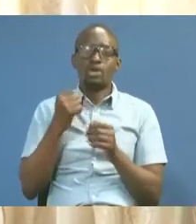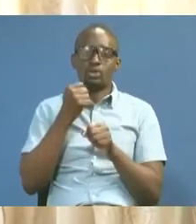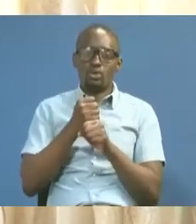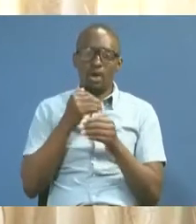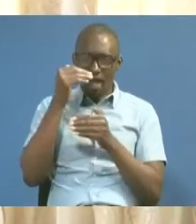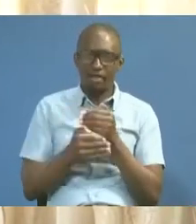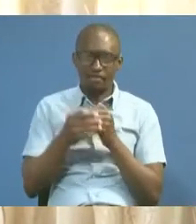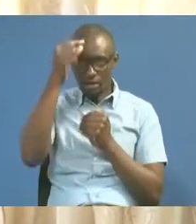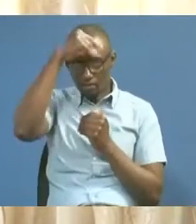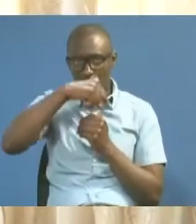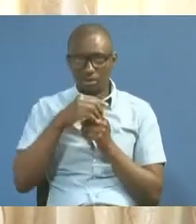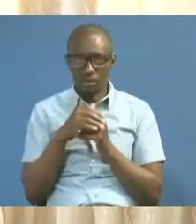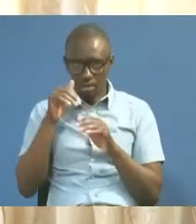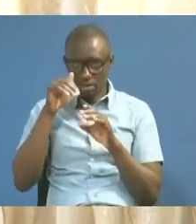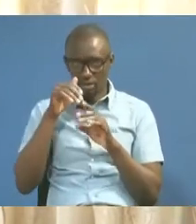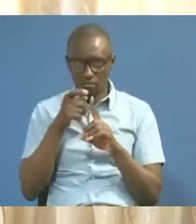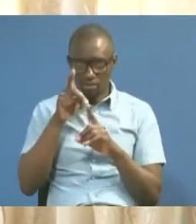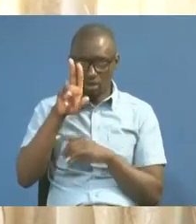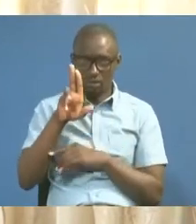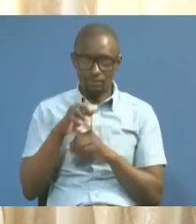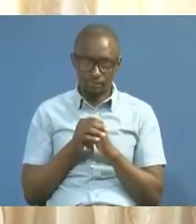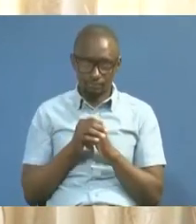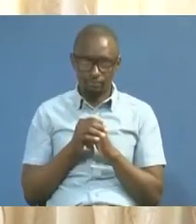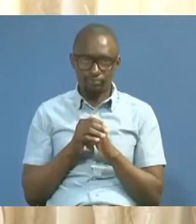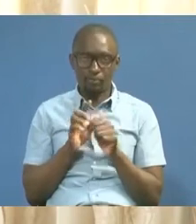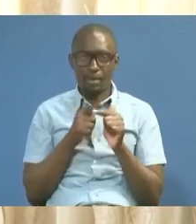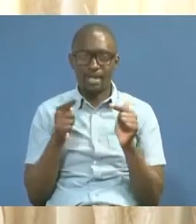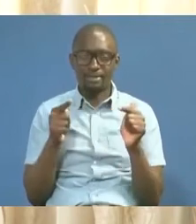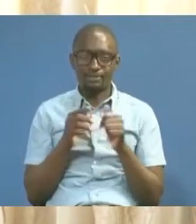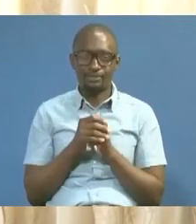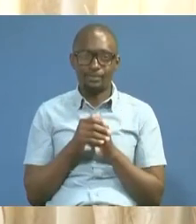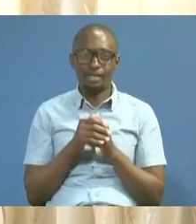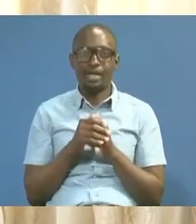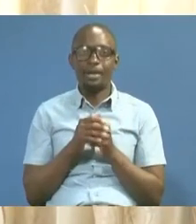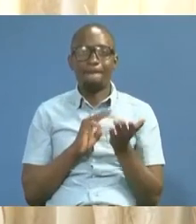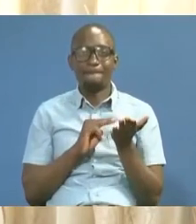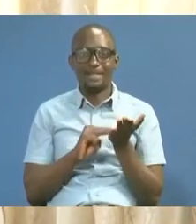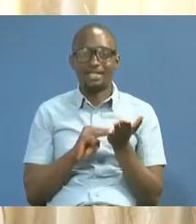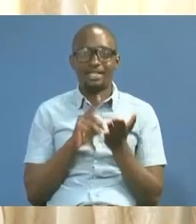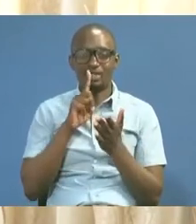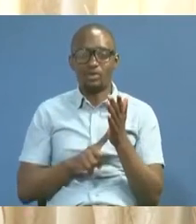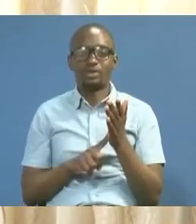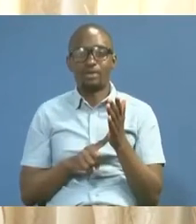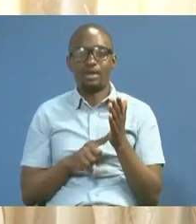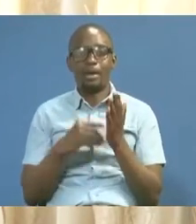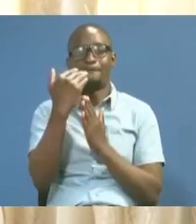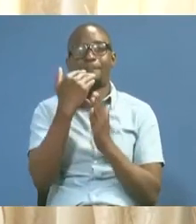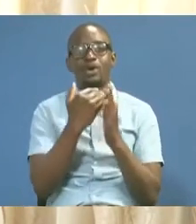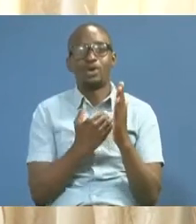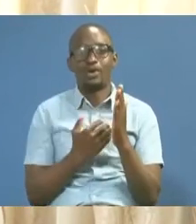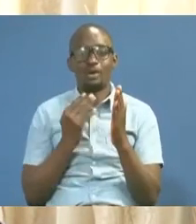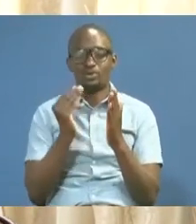have graduated from Kenyatta University. But the message here is that the programs we